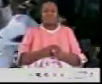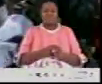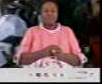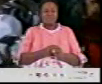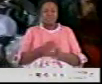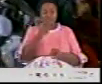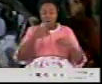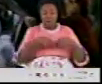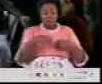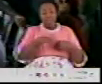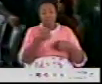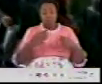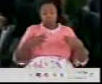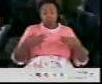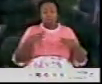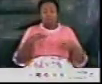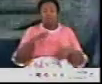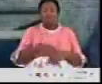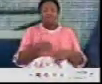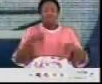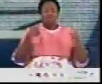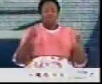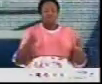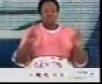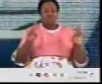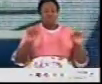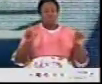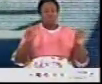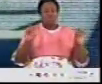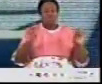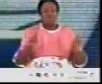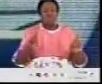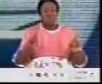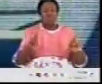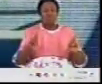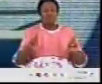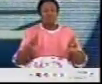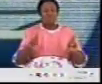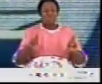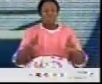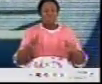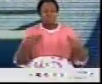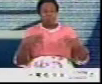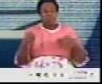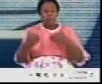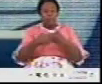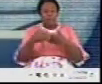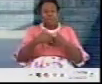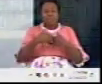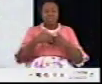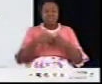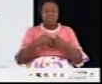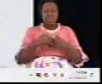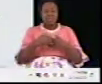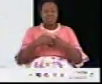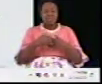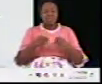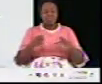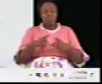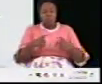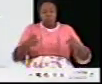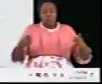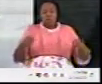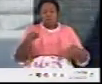swelling goiter hunchback elephantiasis ernie